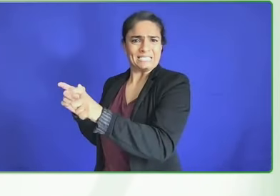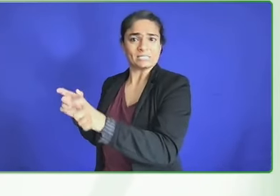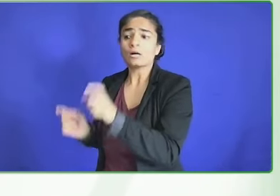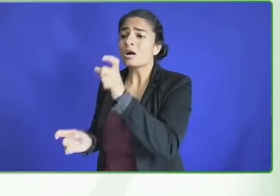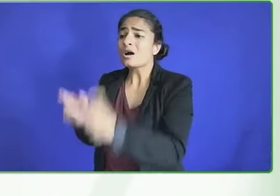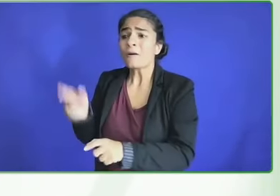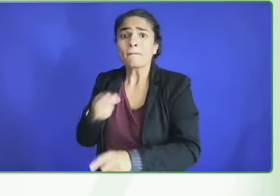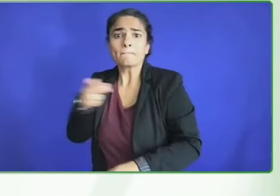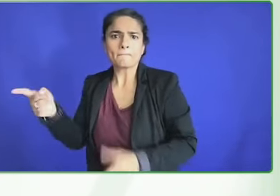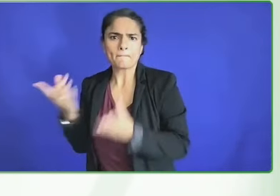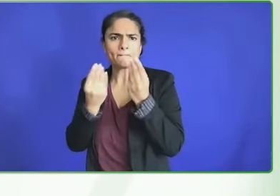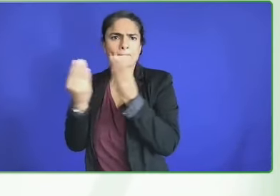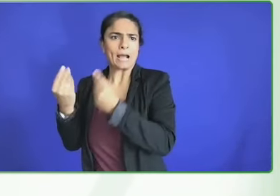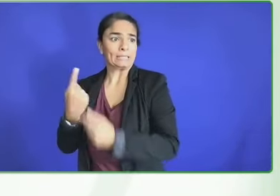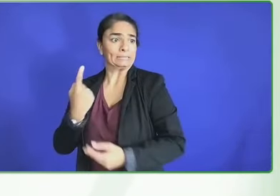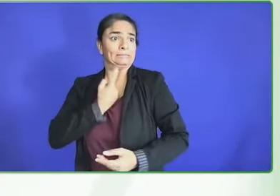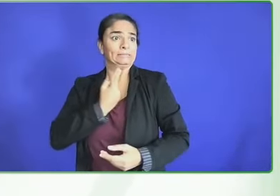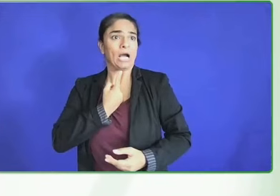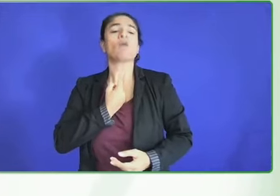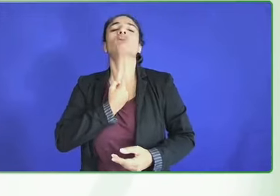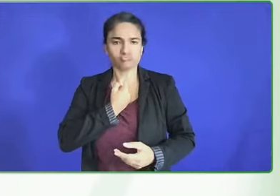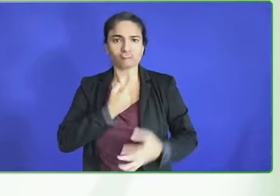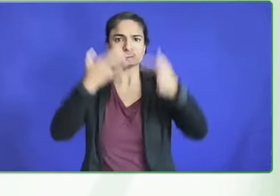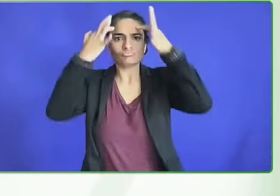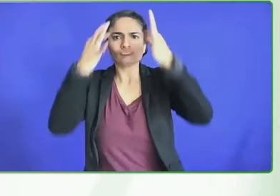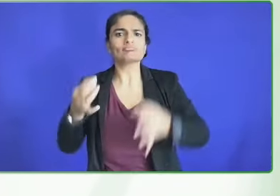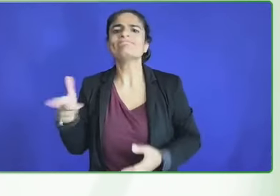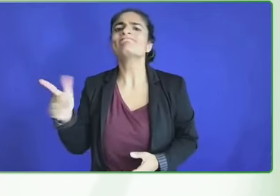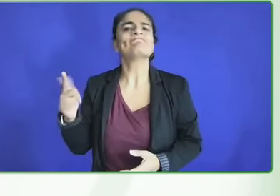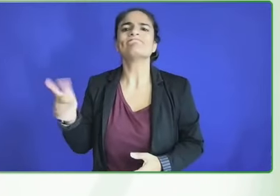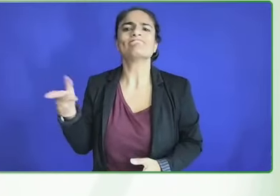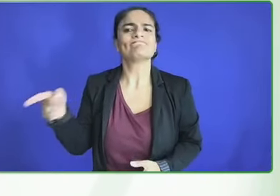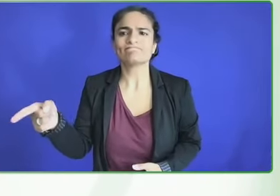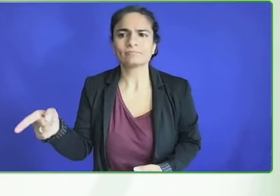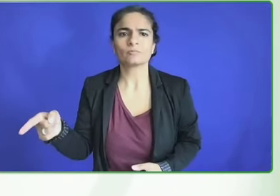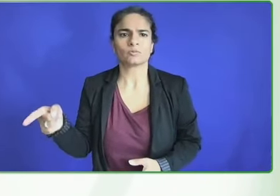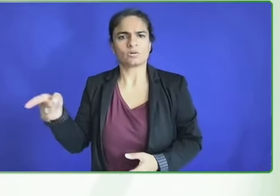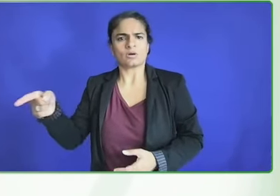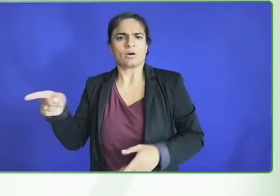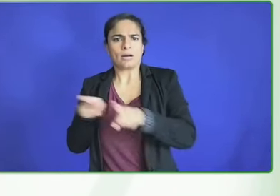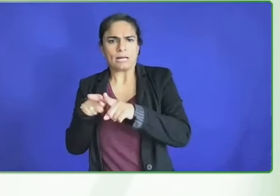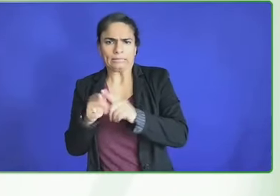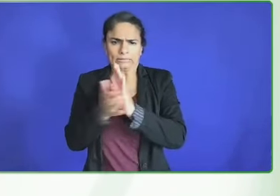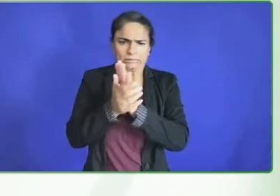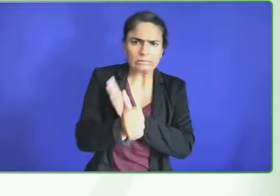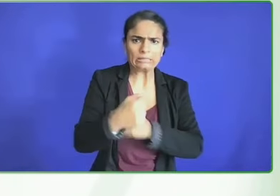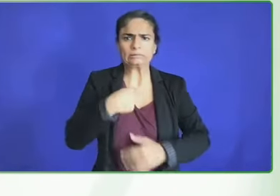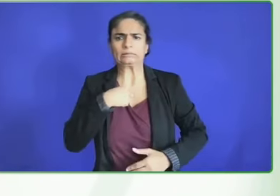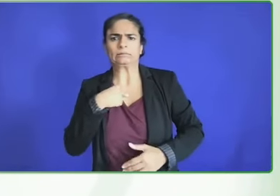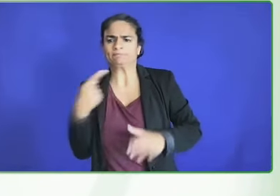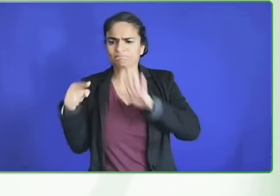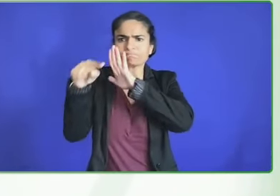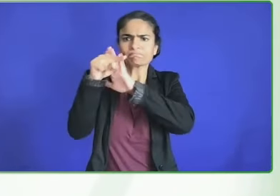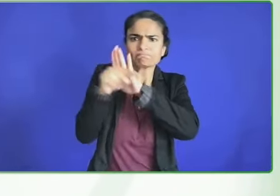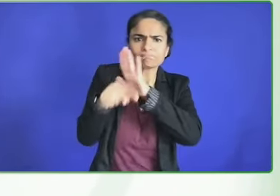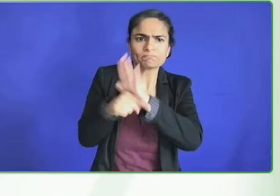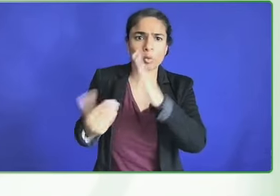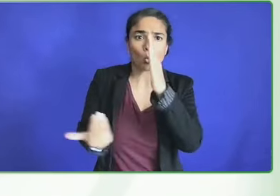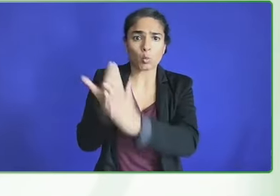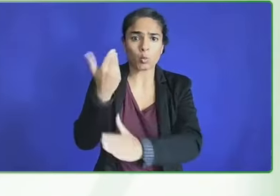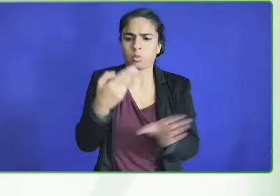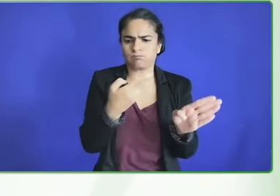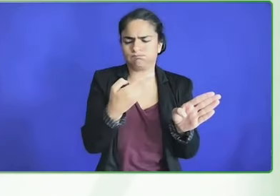approach, I refer to an approach where capacity is assumed in the first instance and where the burden of proof rests